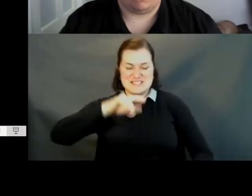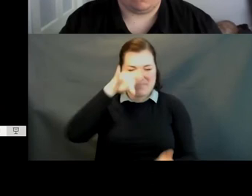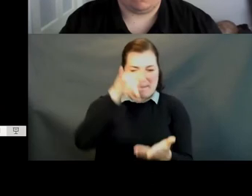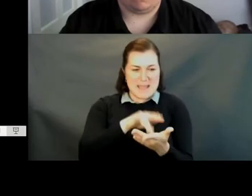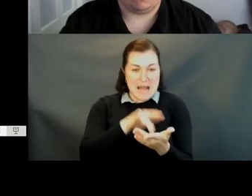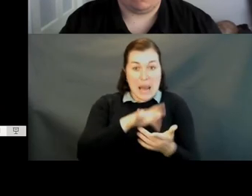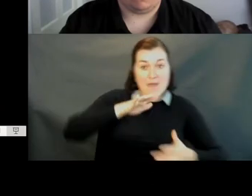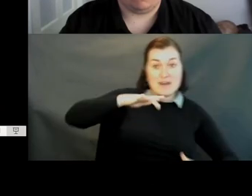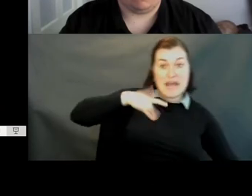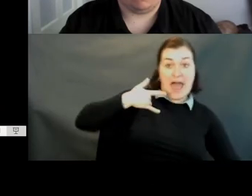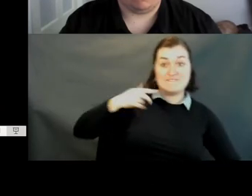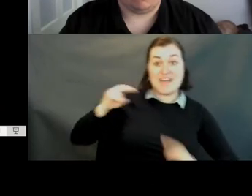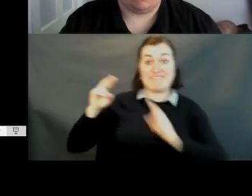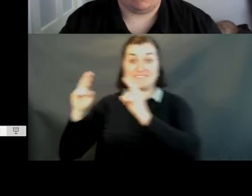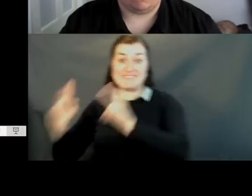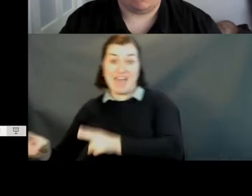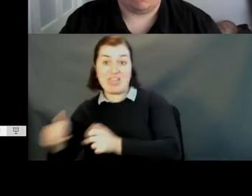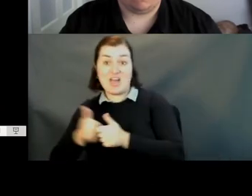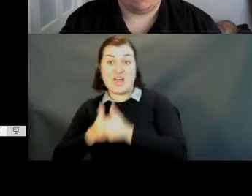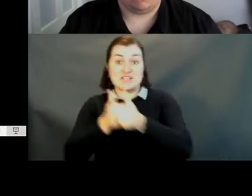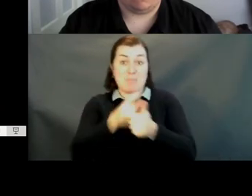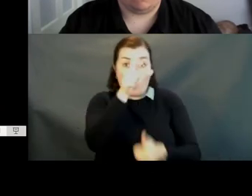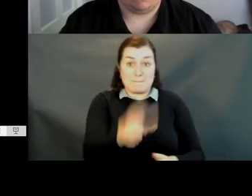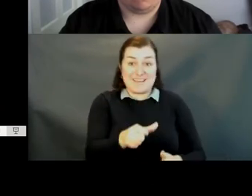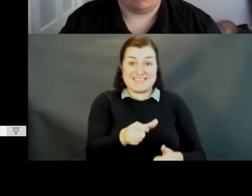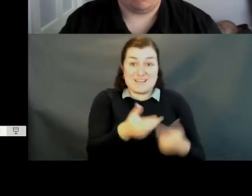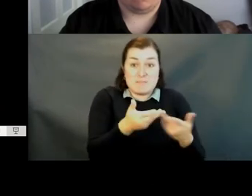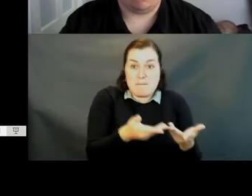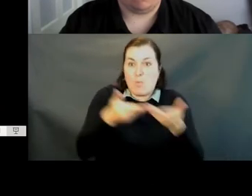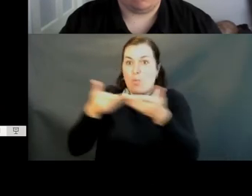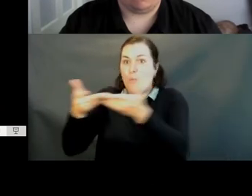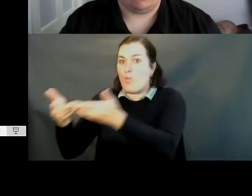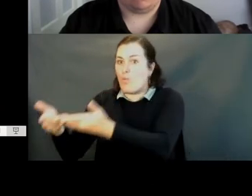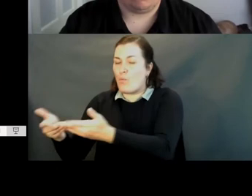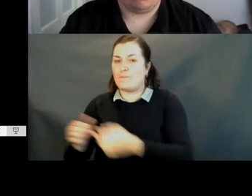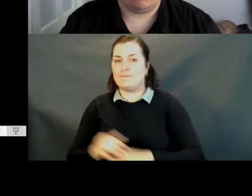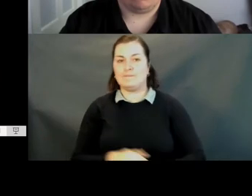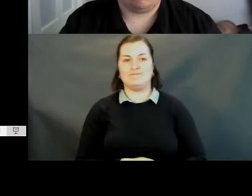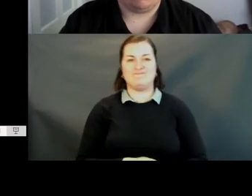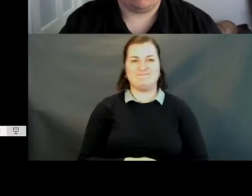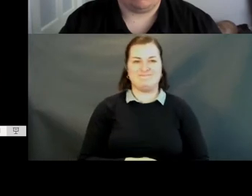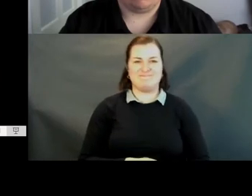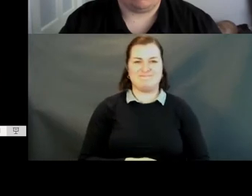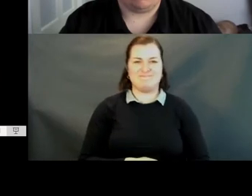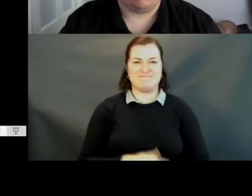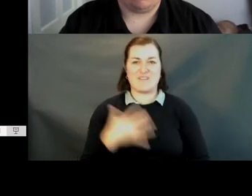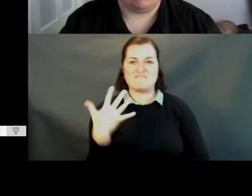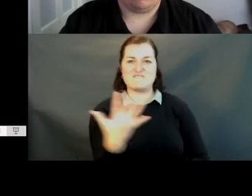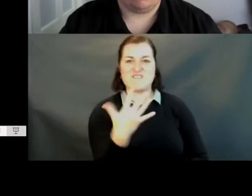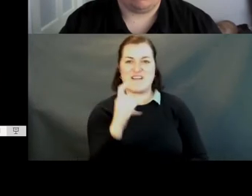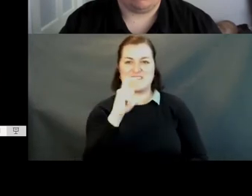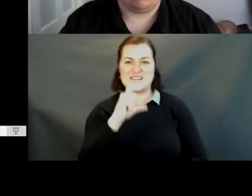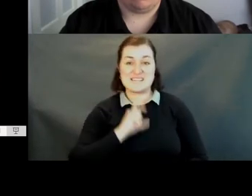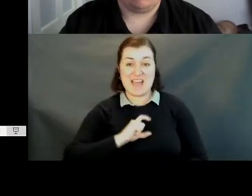on to the next stage. They're very different people. But